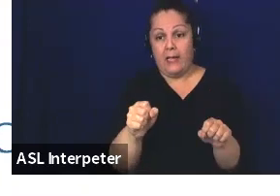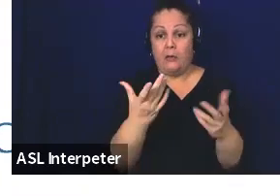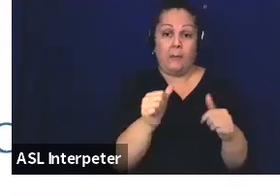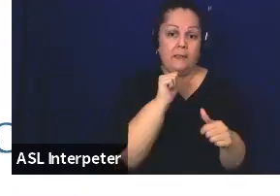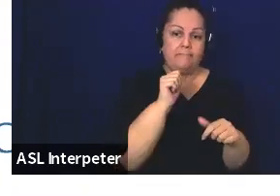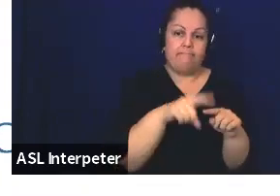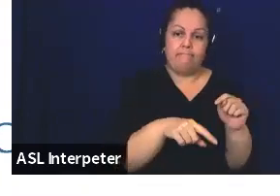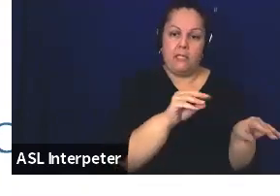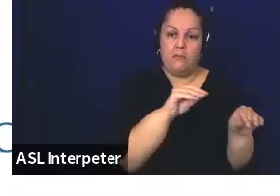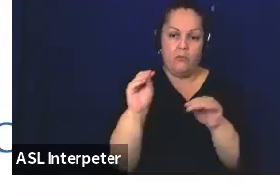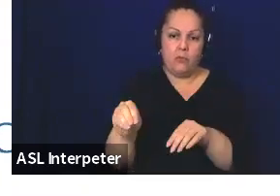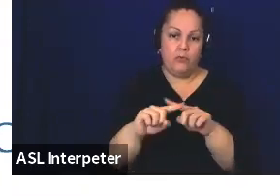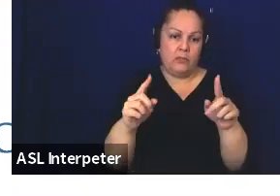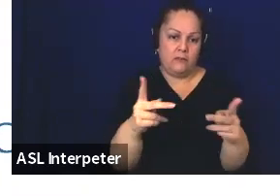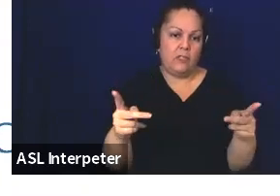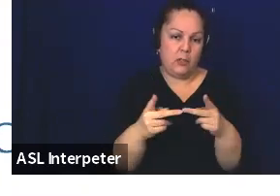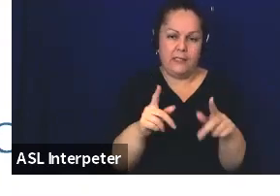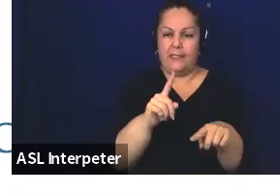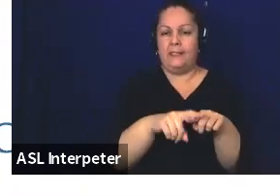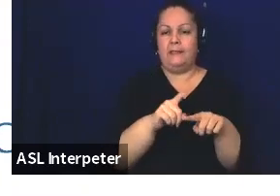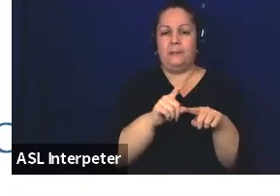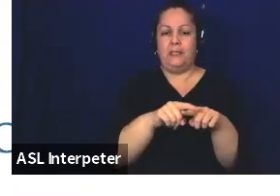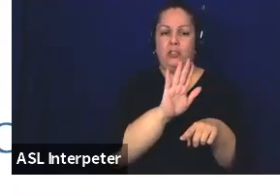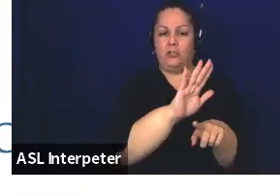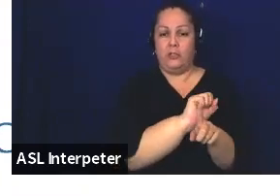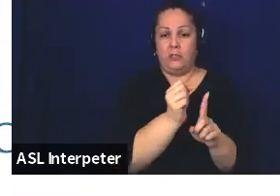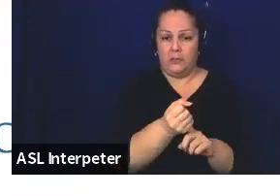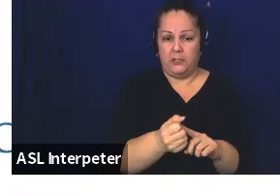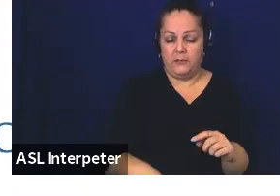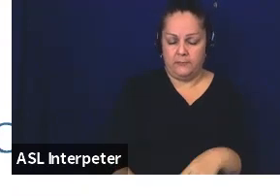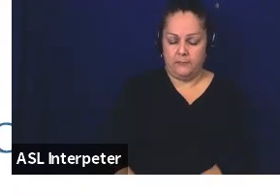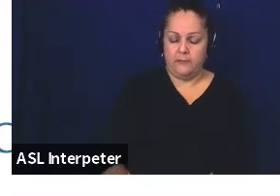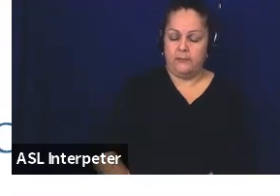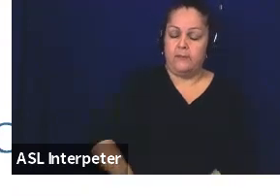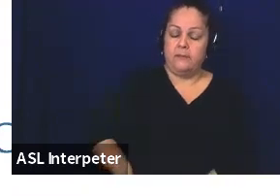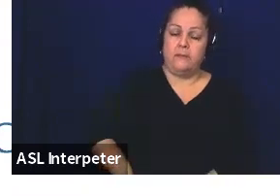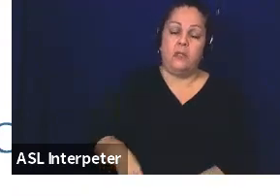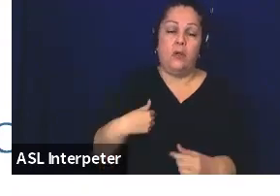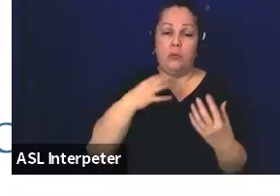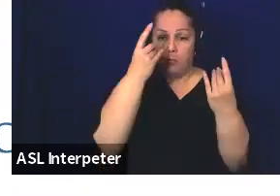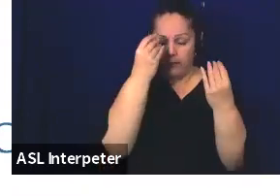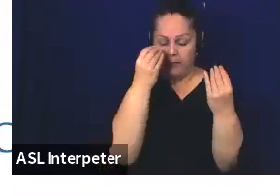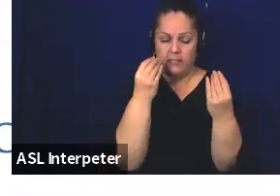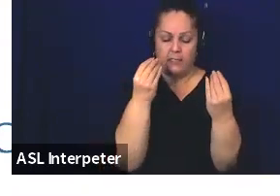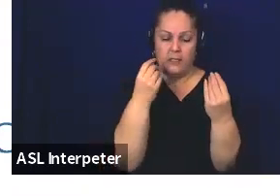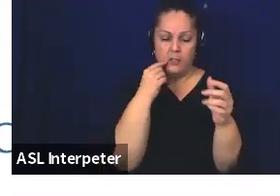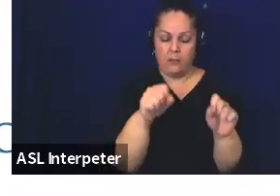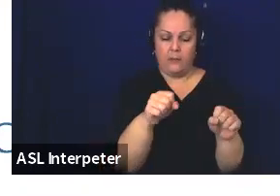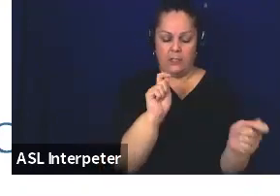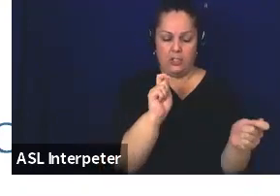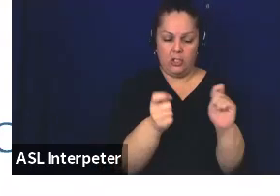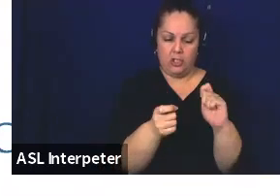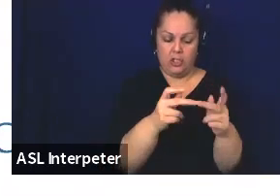be moved to different locations depending on their situation. So when we are thinking through potential changes